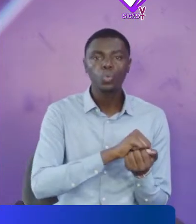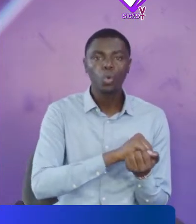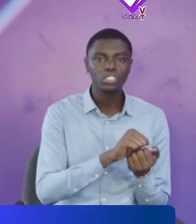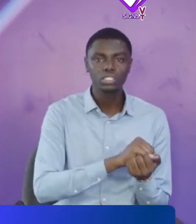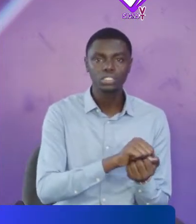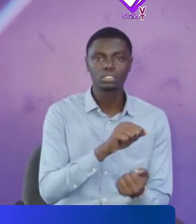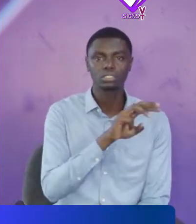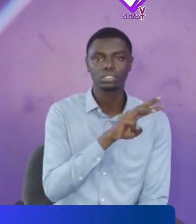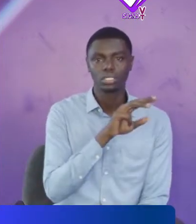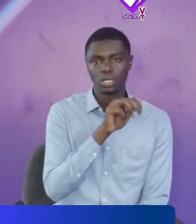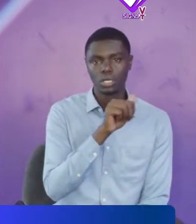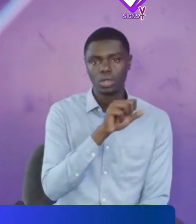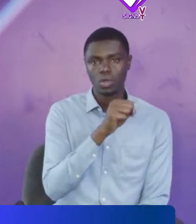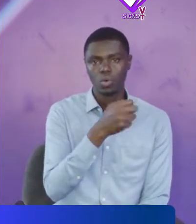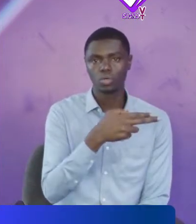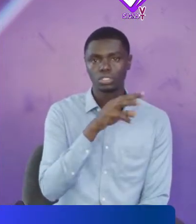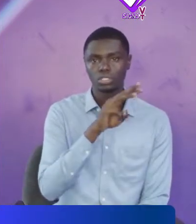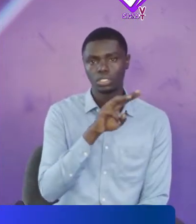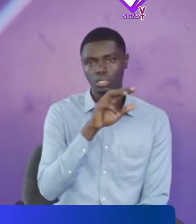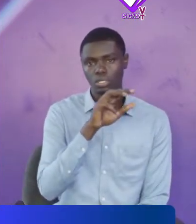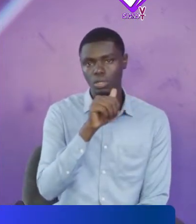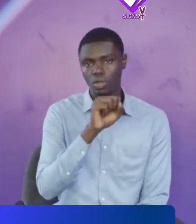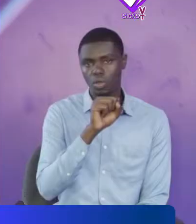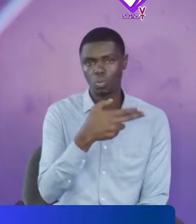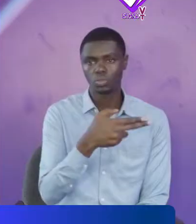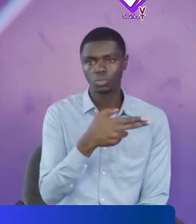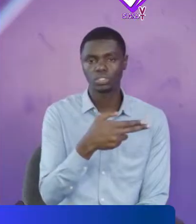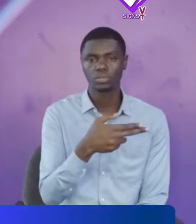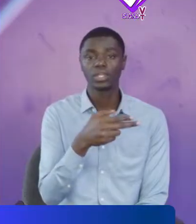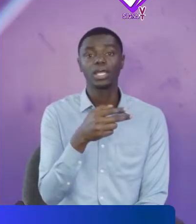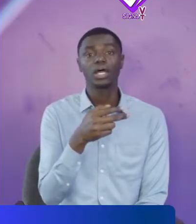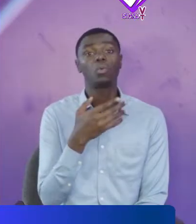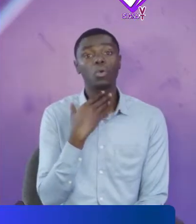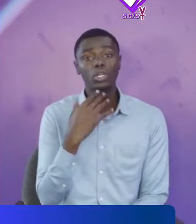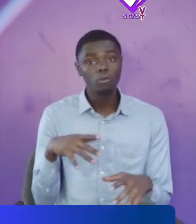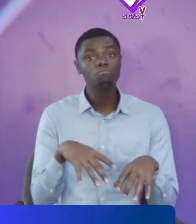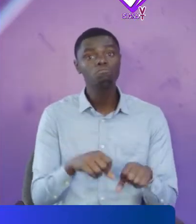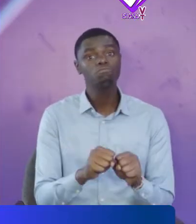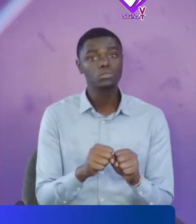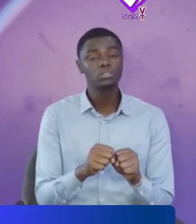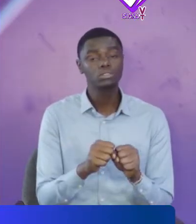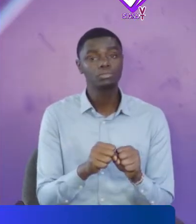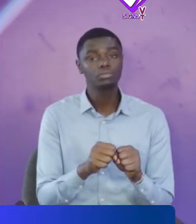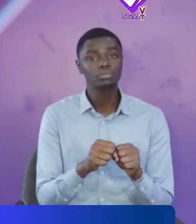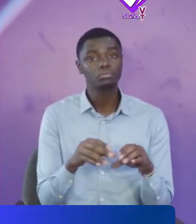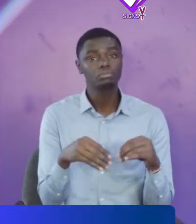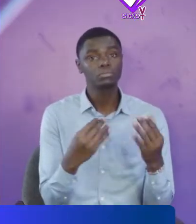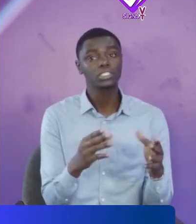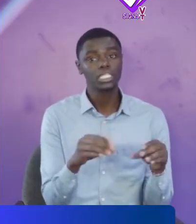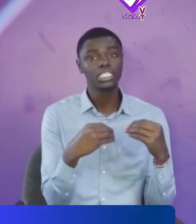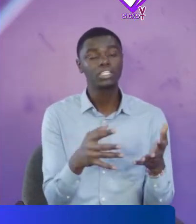So if a ruling party that says they want to take Kenya to Singapore is giving